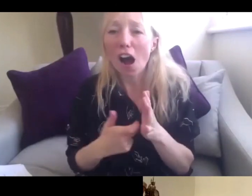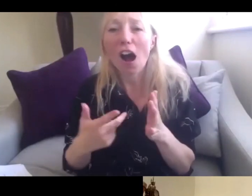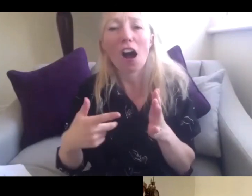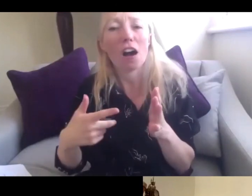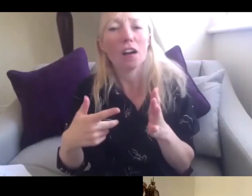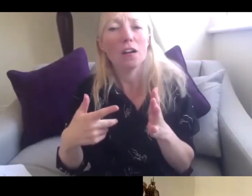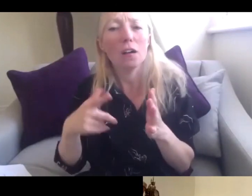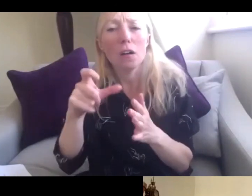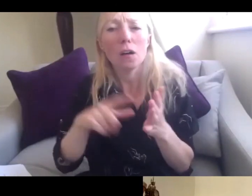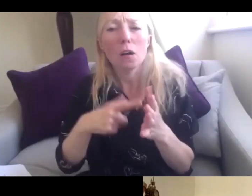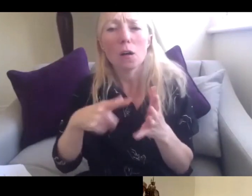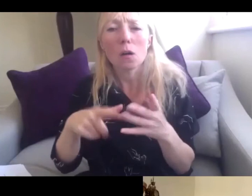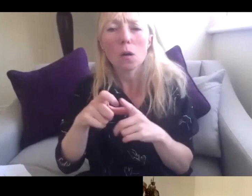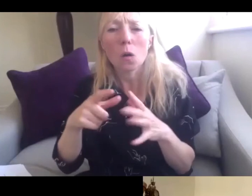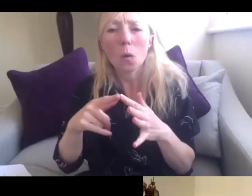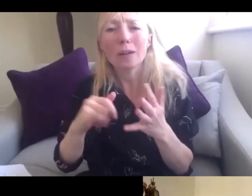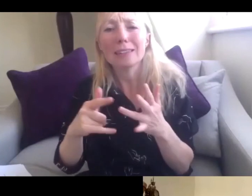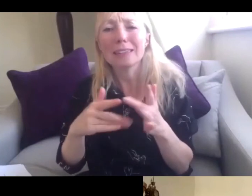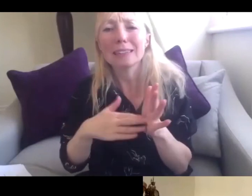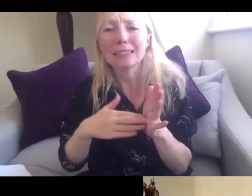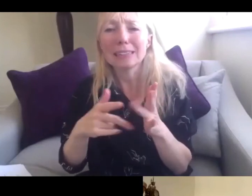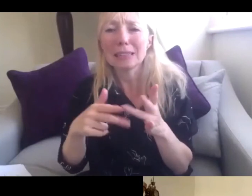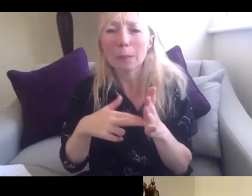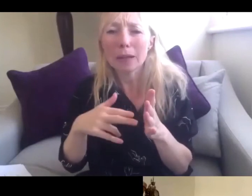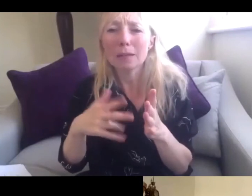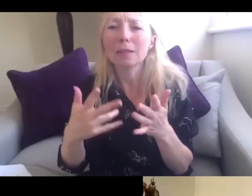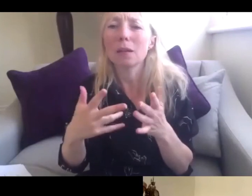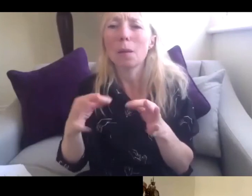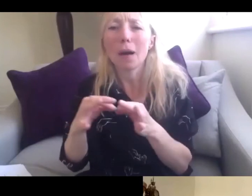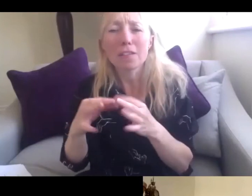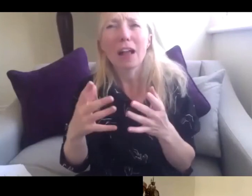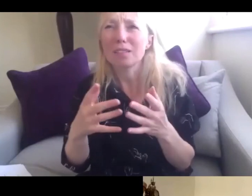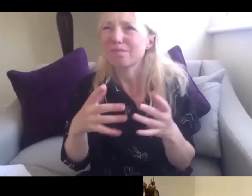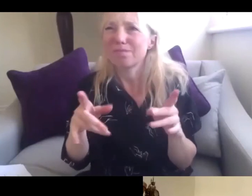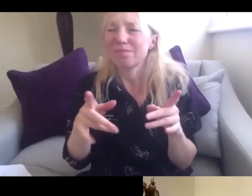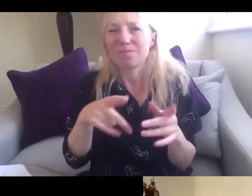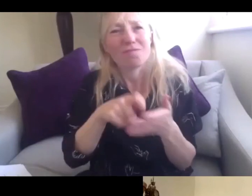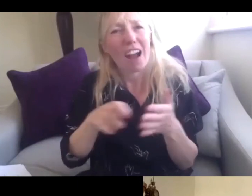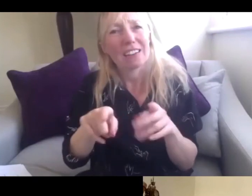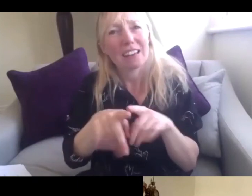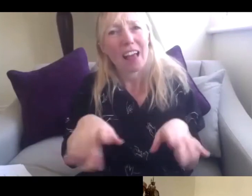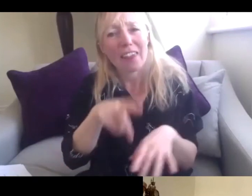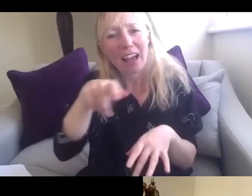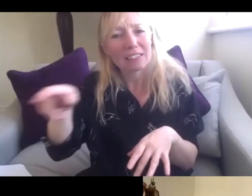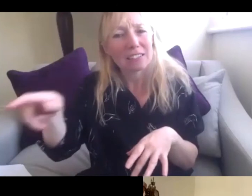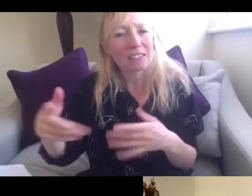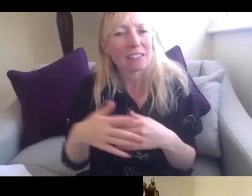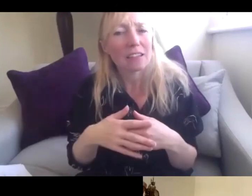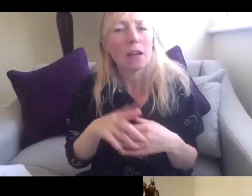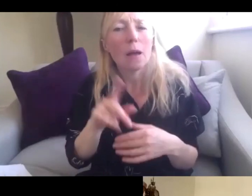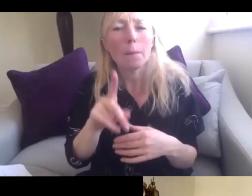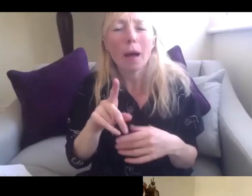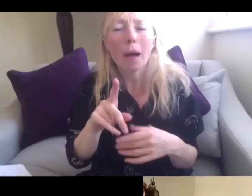even Barjavel, people like that. But I'm also trying to keep, keep up to date